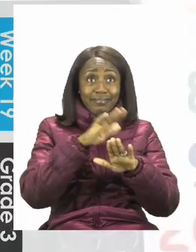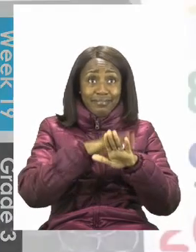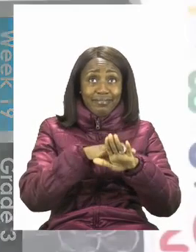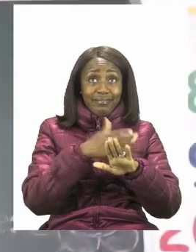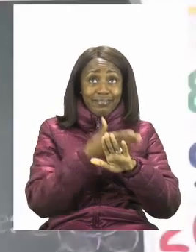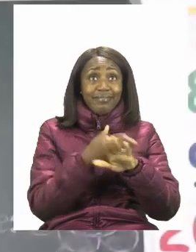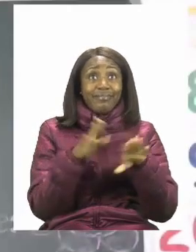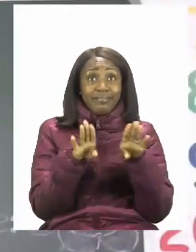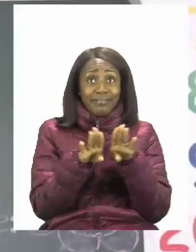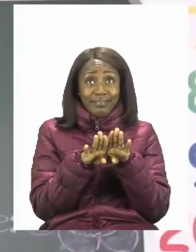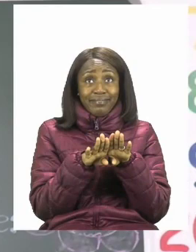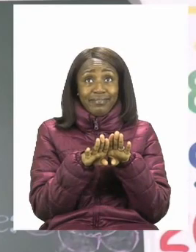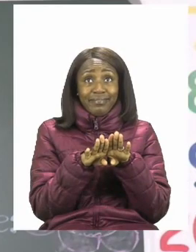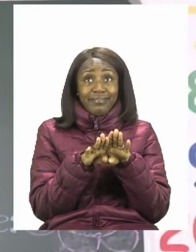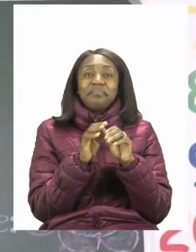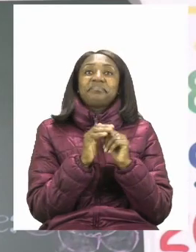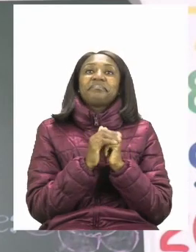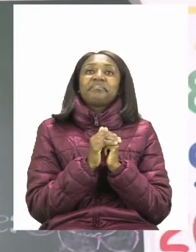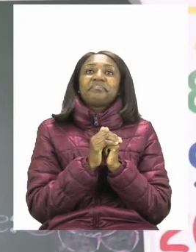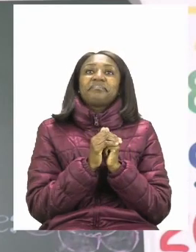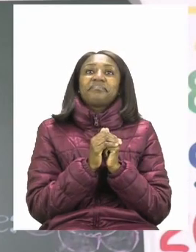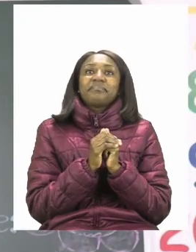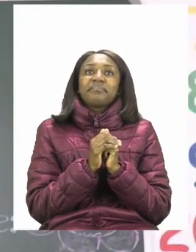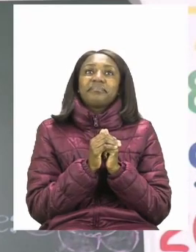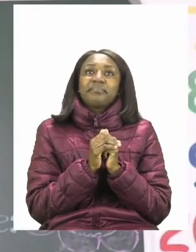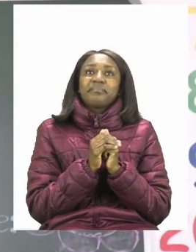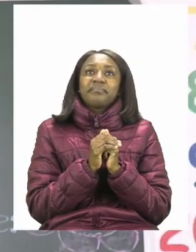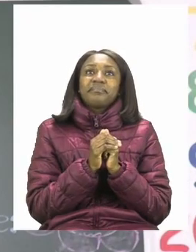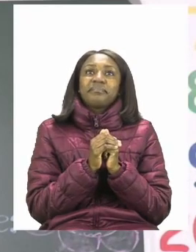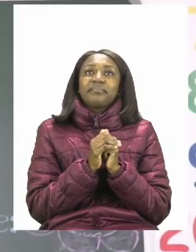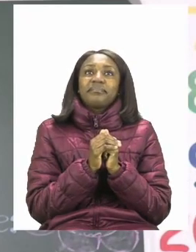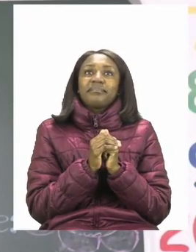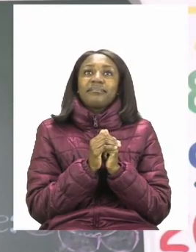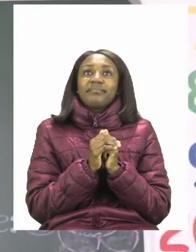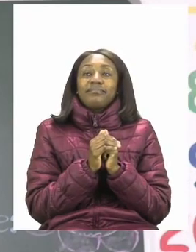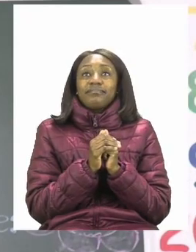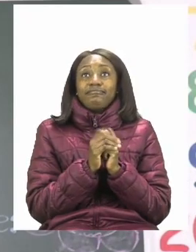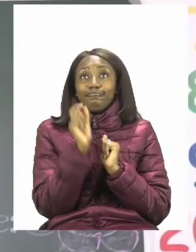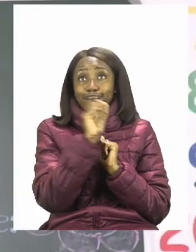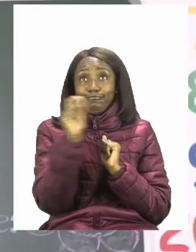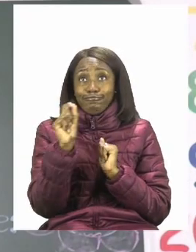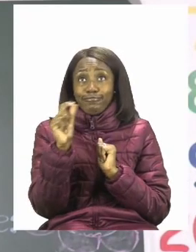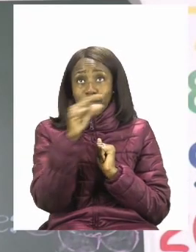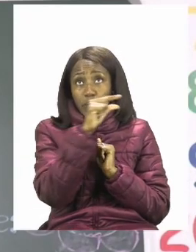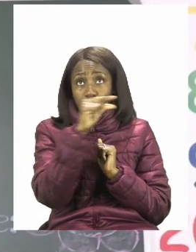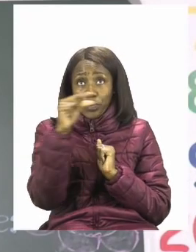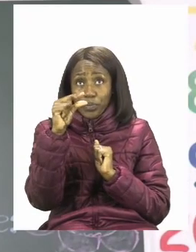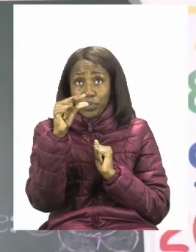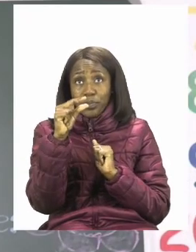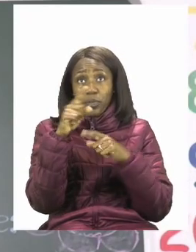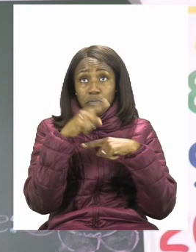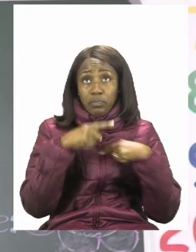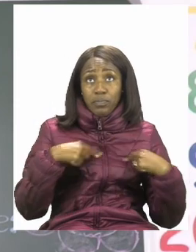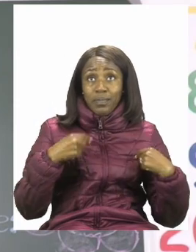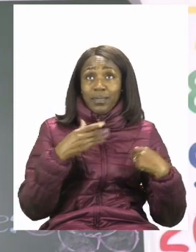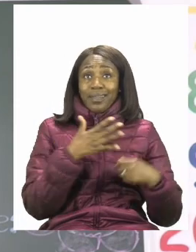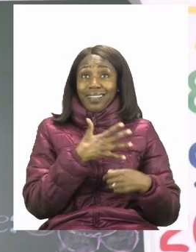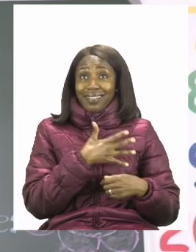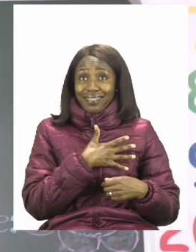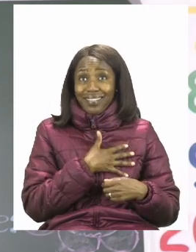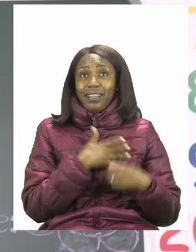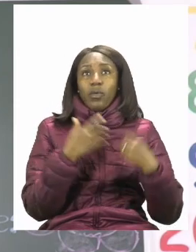for you. On the board, you see I wrote 1 sentence. We like to